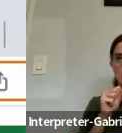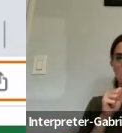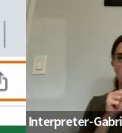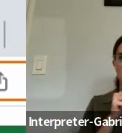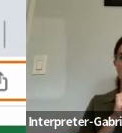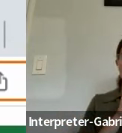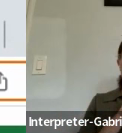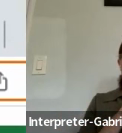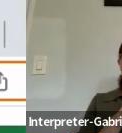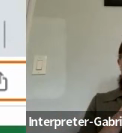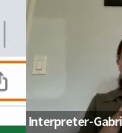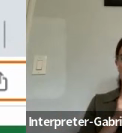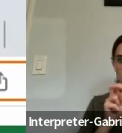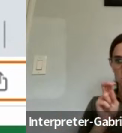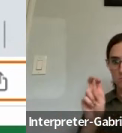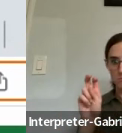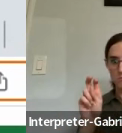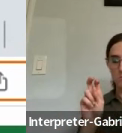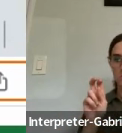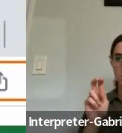impacts on life.